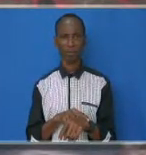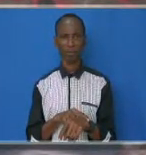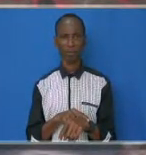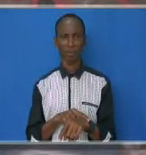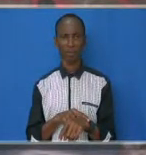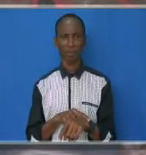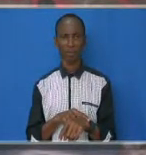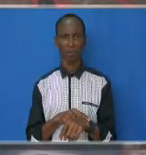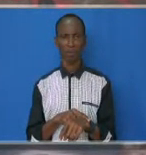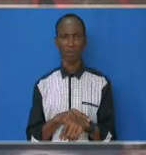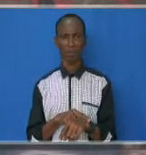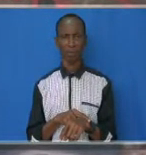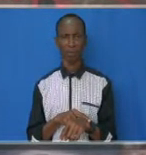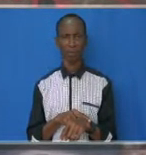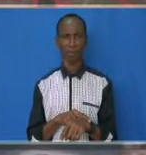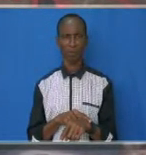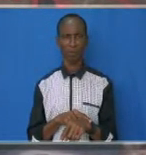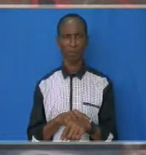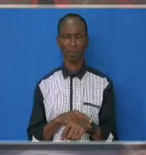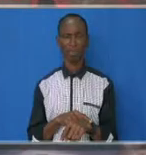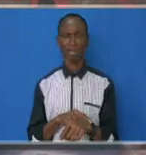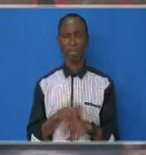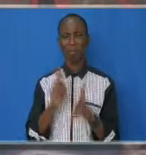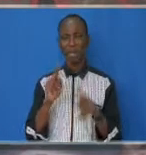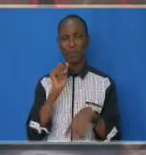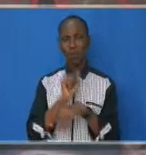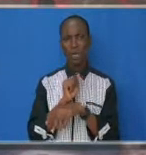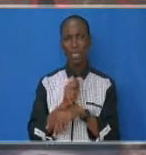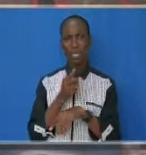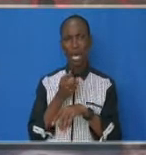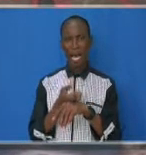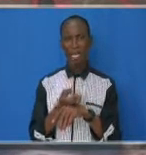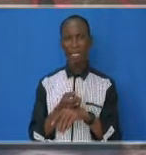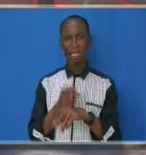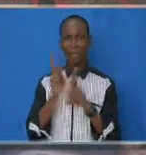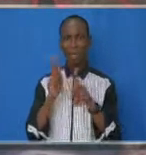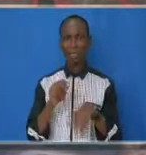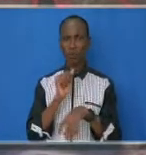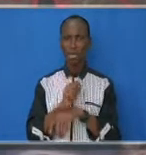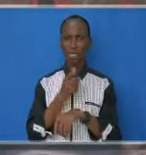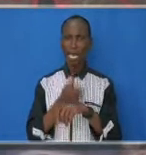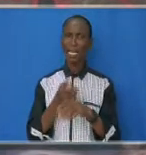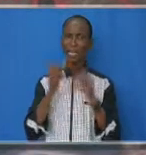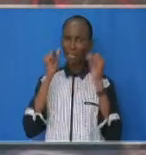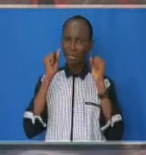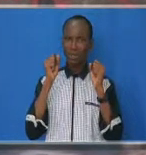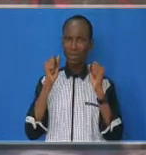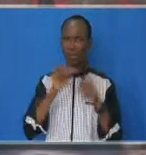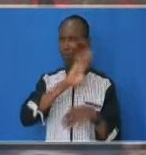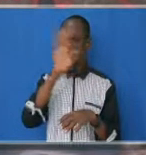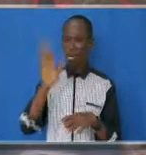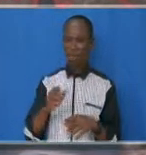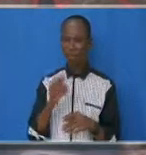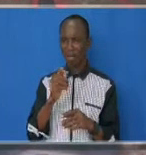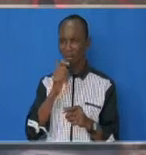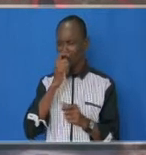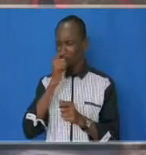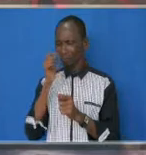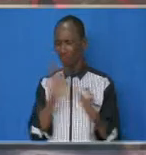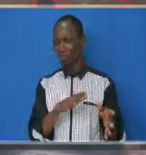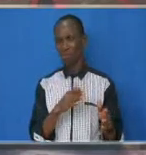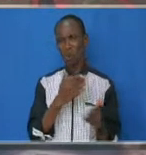ba beto a yade sua no so na se wo be kai a etifia asemo no na otwe etwe mu no ye gina ye de